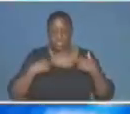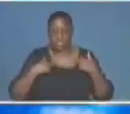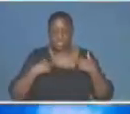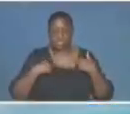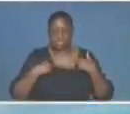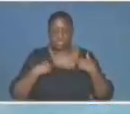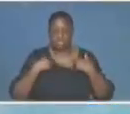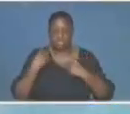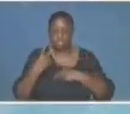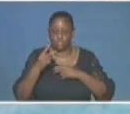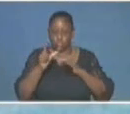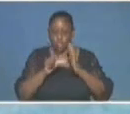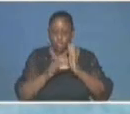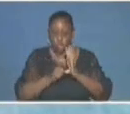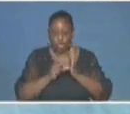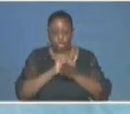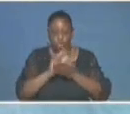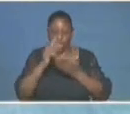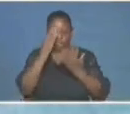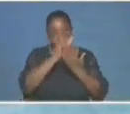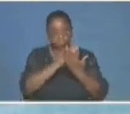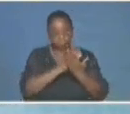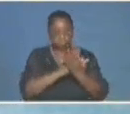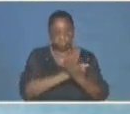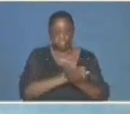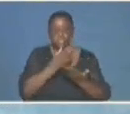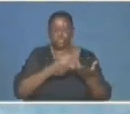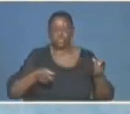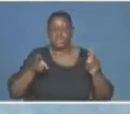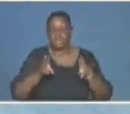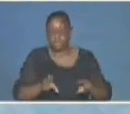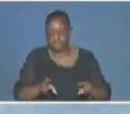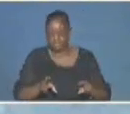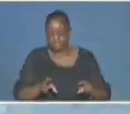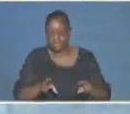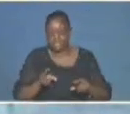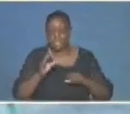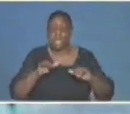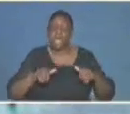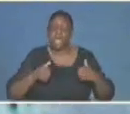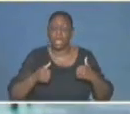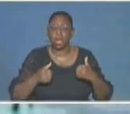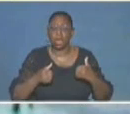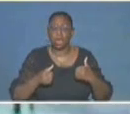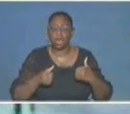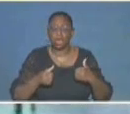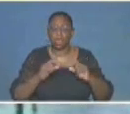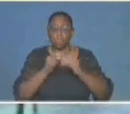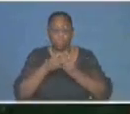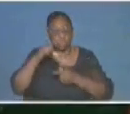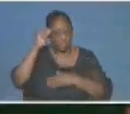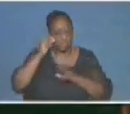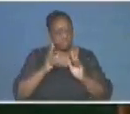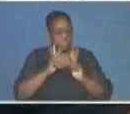and two law firms, have all been listed. Pinder explains how government agencies ended up in the lot.